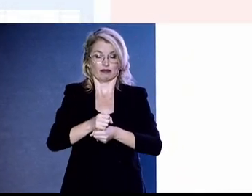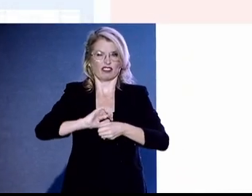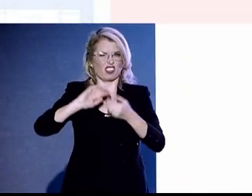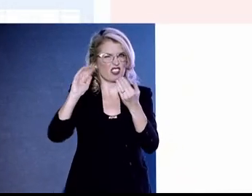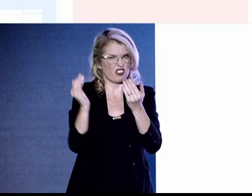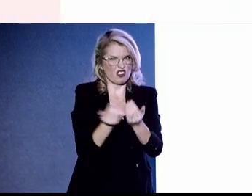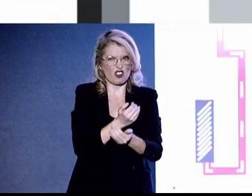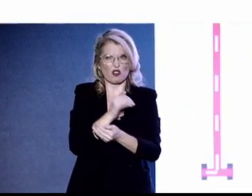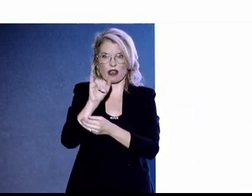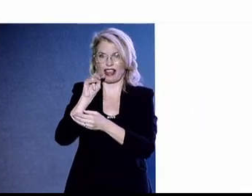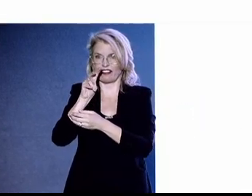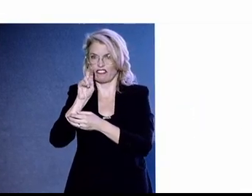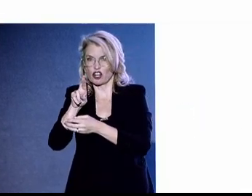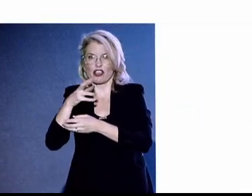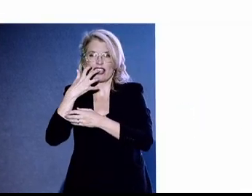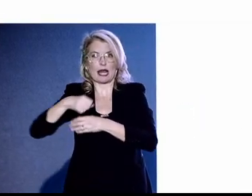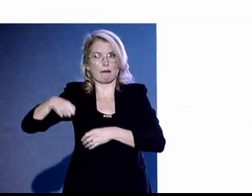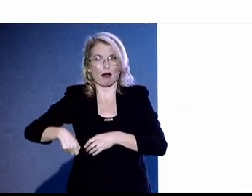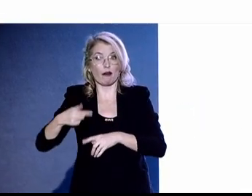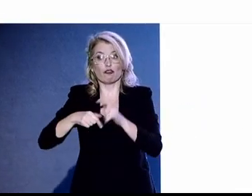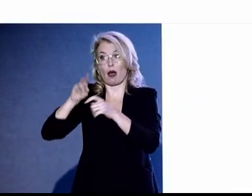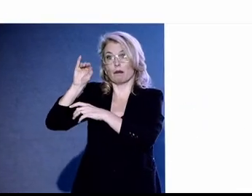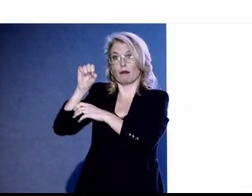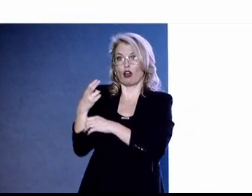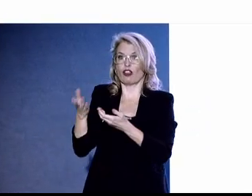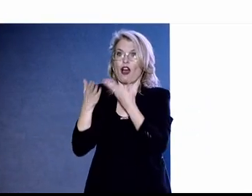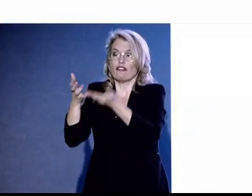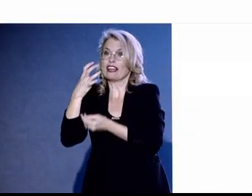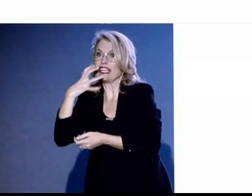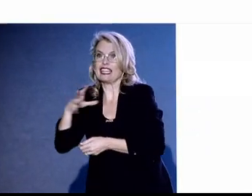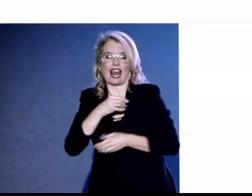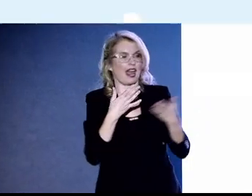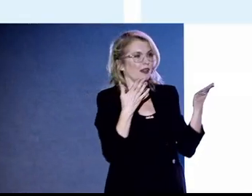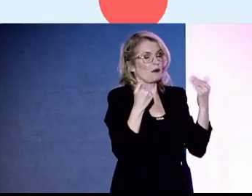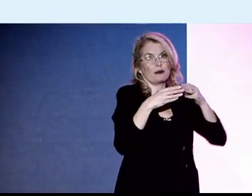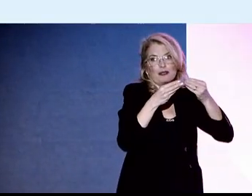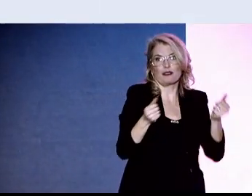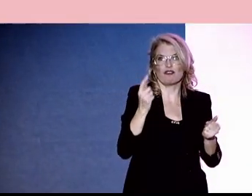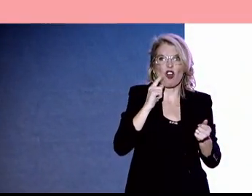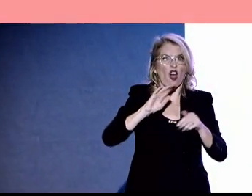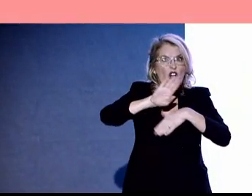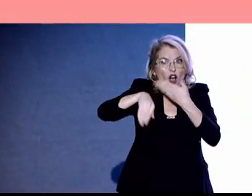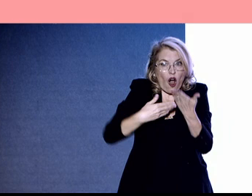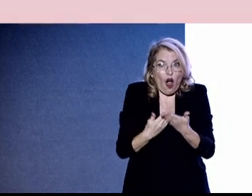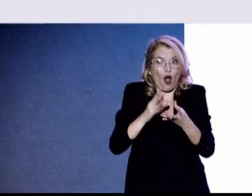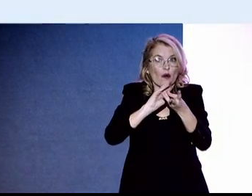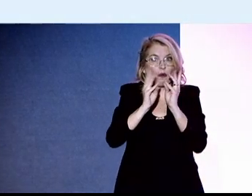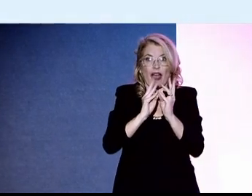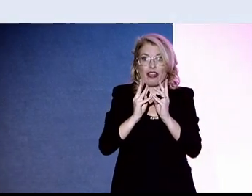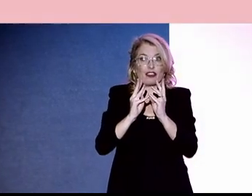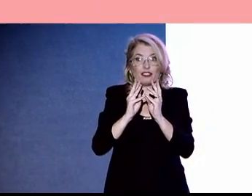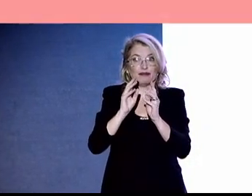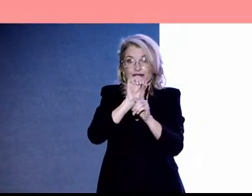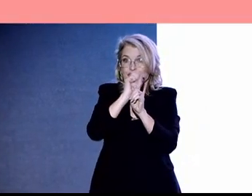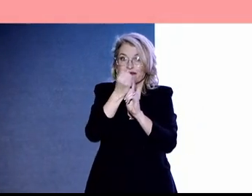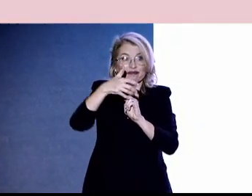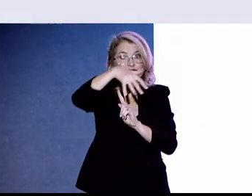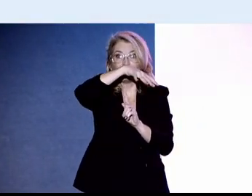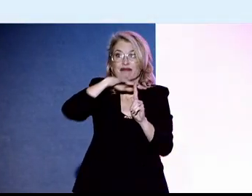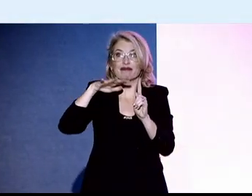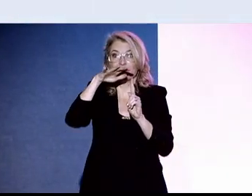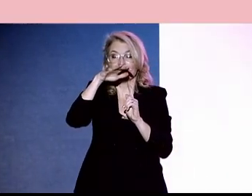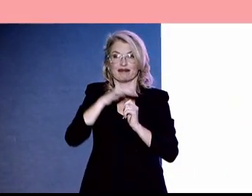new inverter heat pump from Bosch offers the heating and cooling solution for almost all weather conditions.